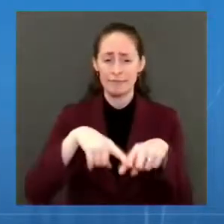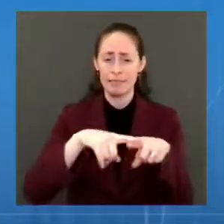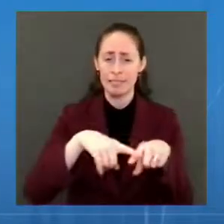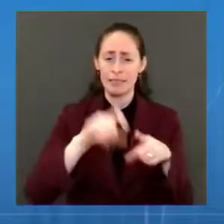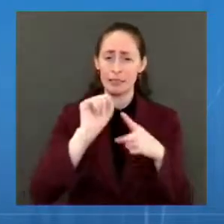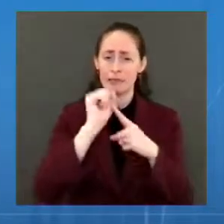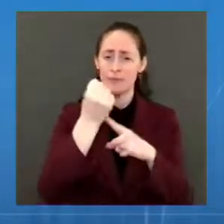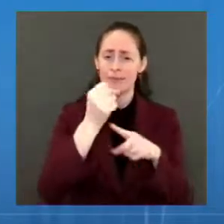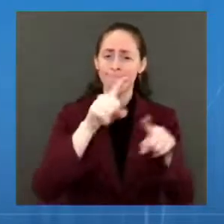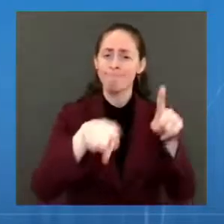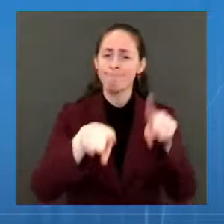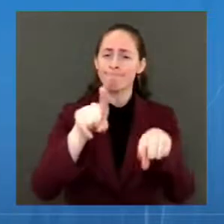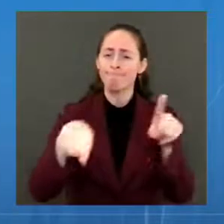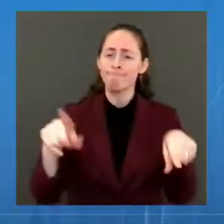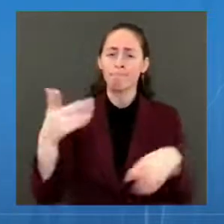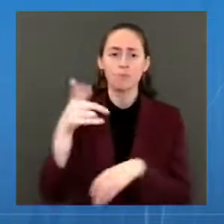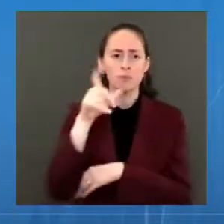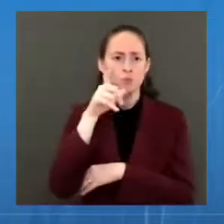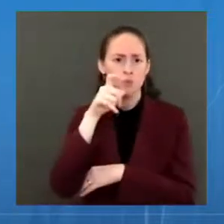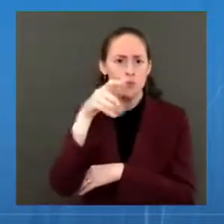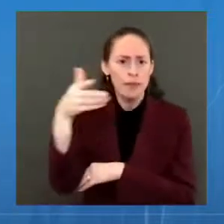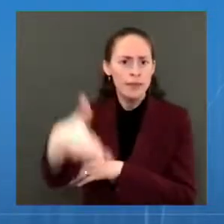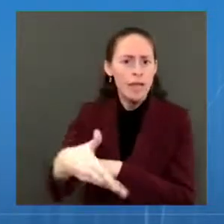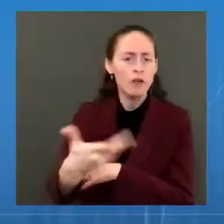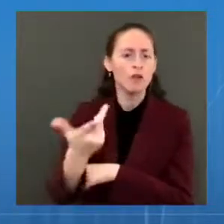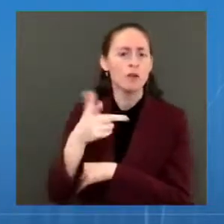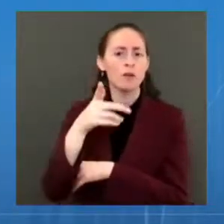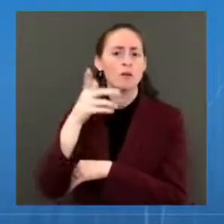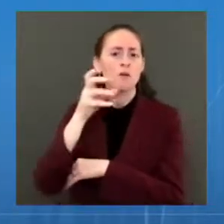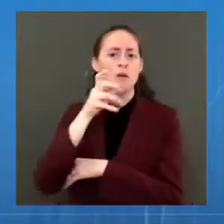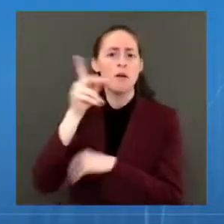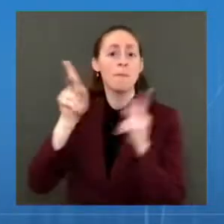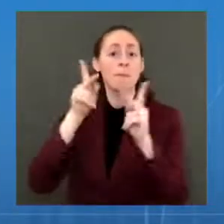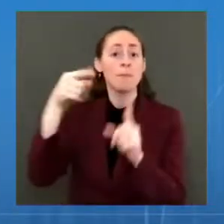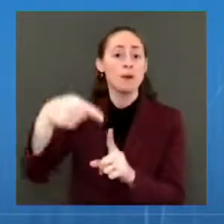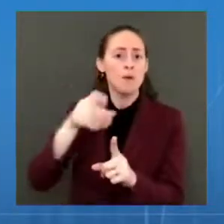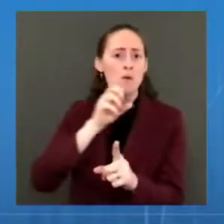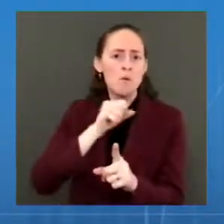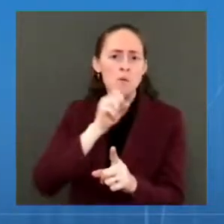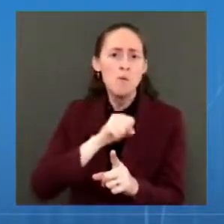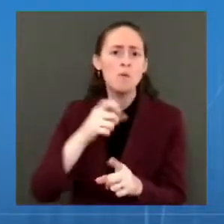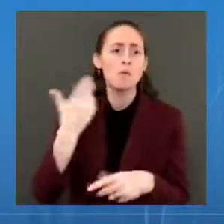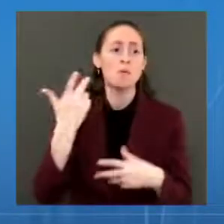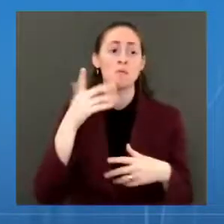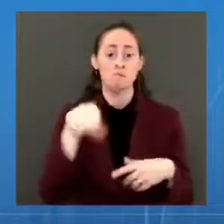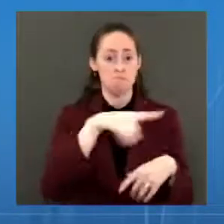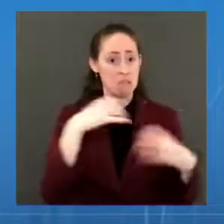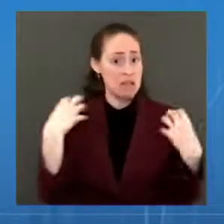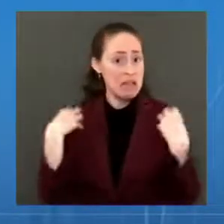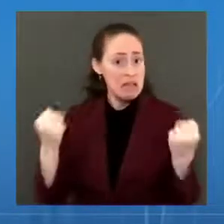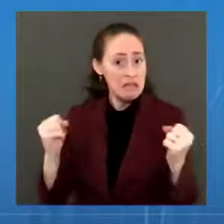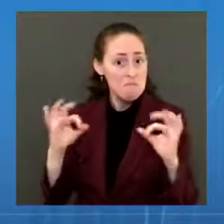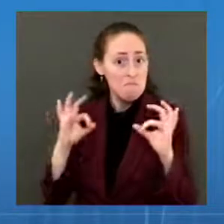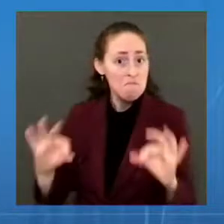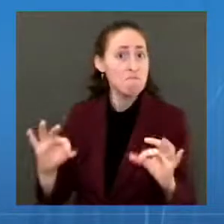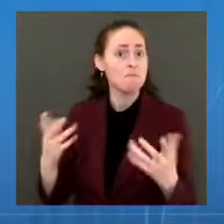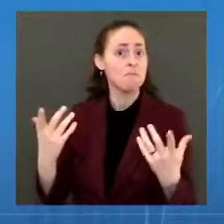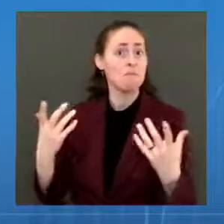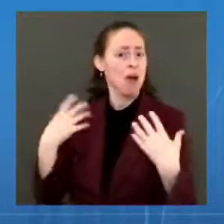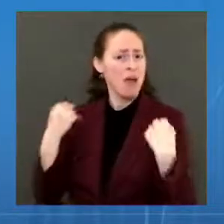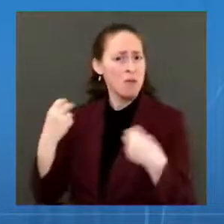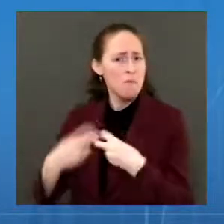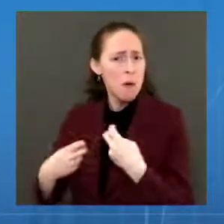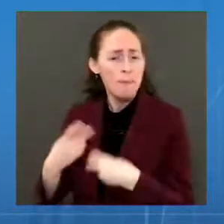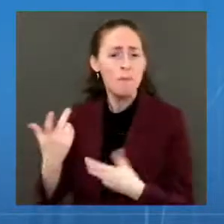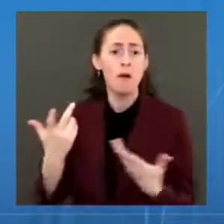in the household, how well an unvaccinated person might be practicing other prevention measures, and then, of course, as we noted before,